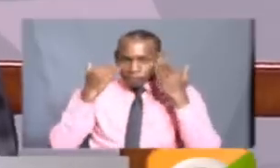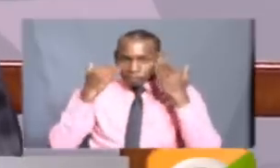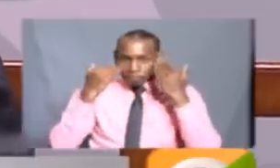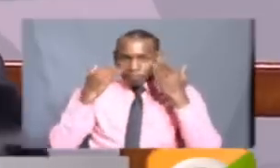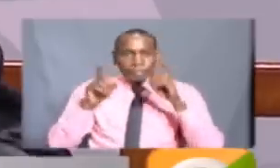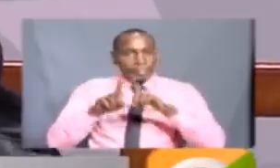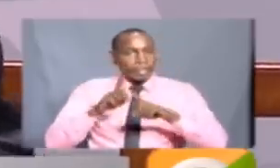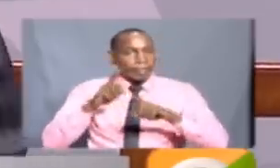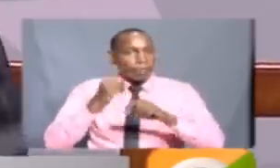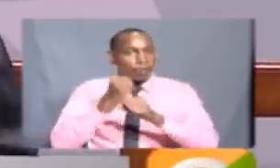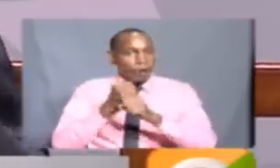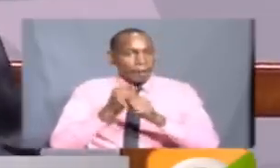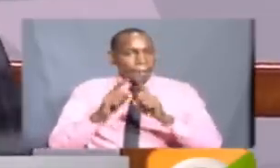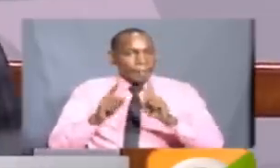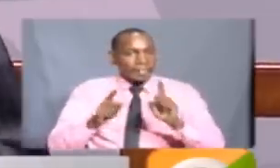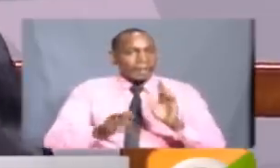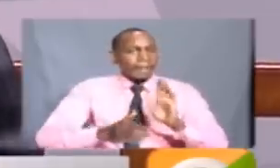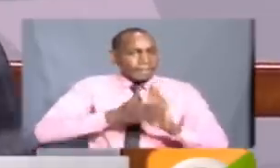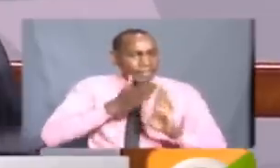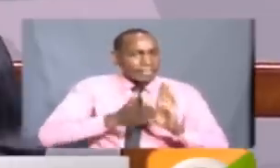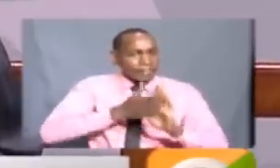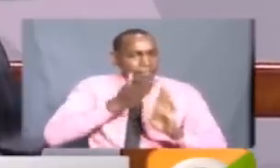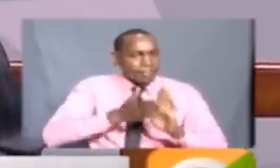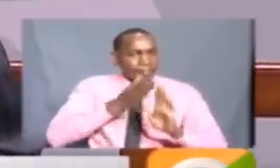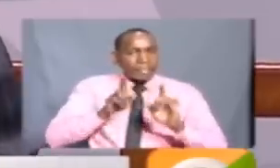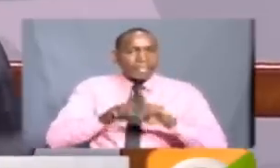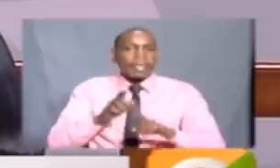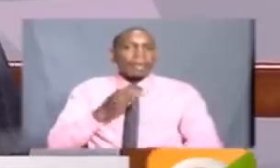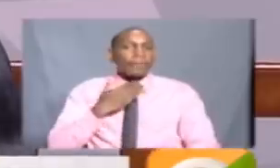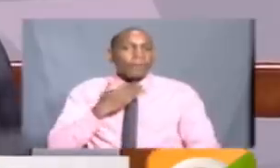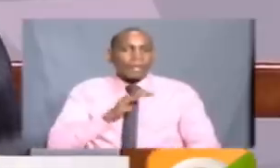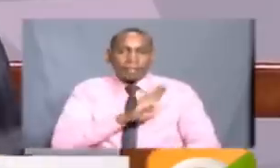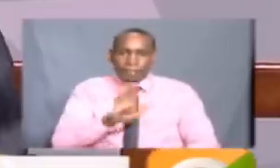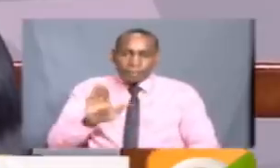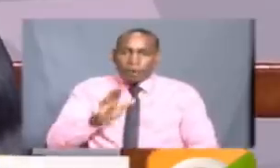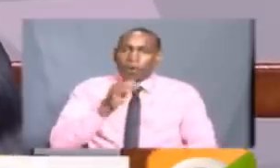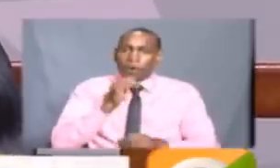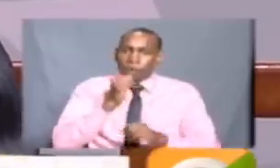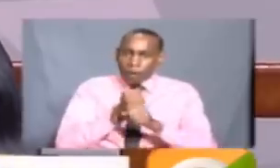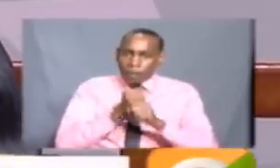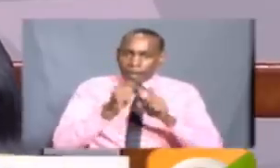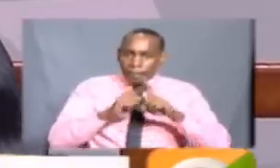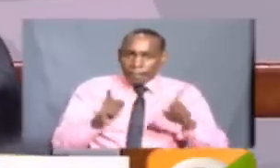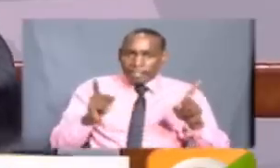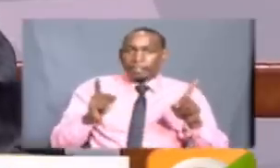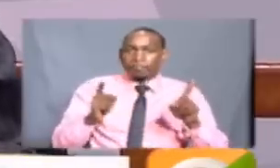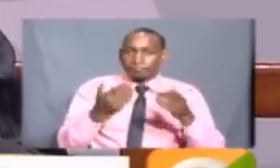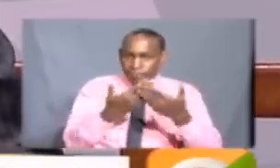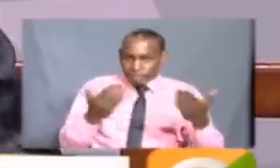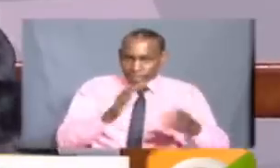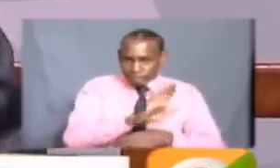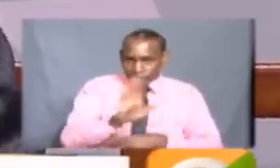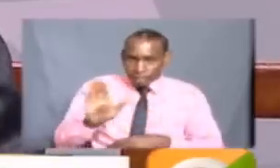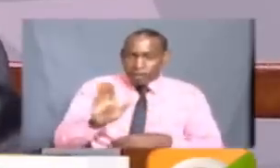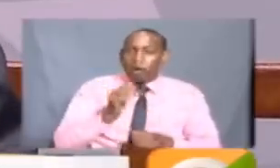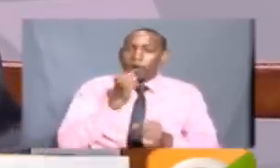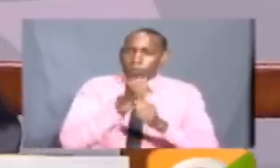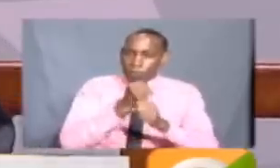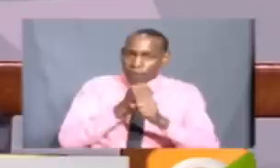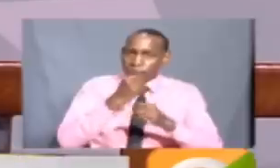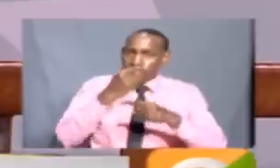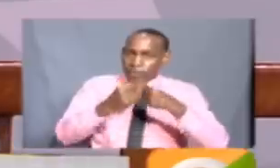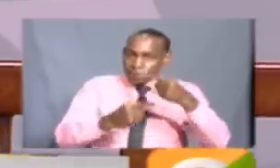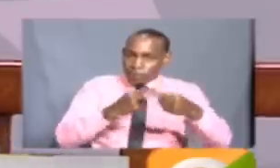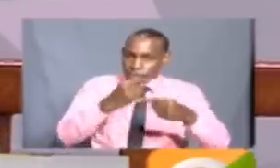things. Not as fast as one would love those things to be done, but those things are being done. If